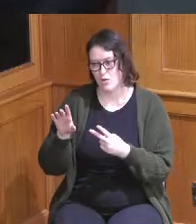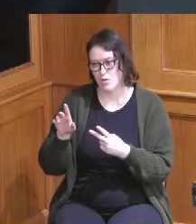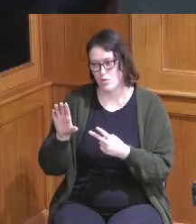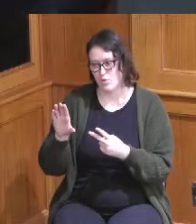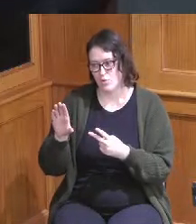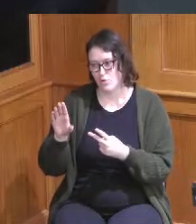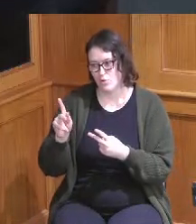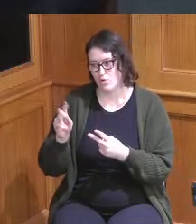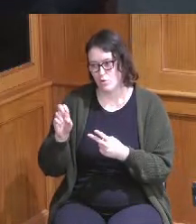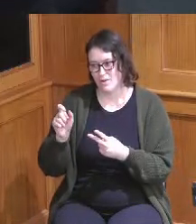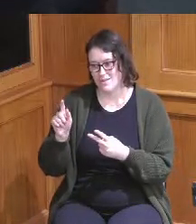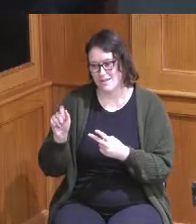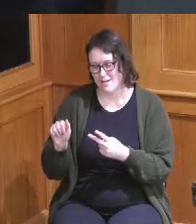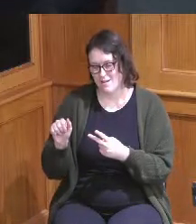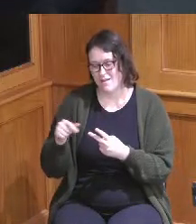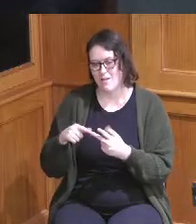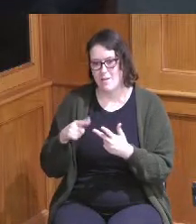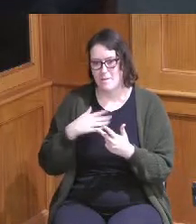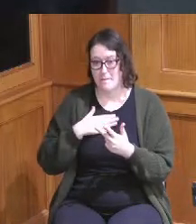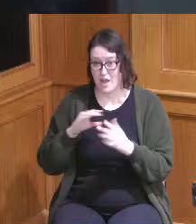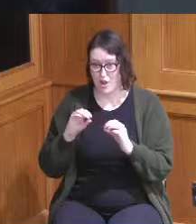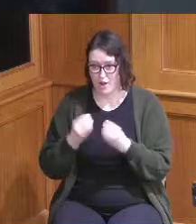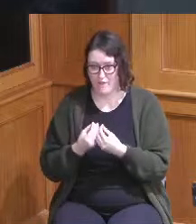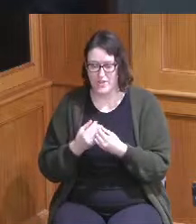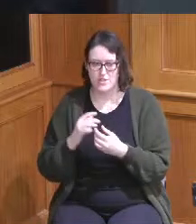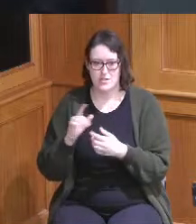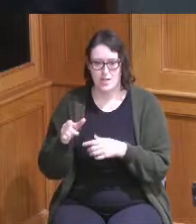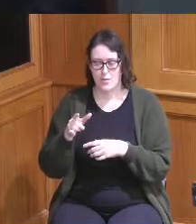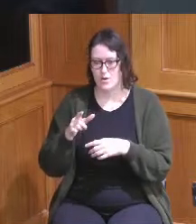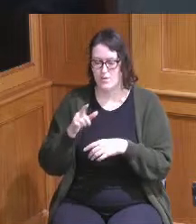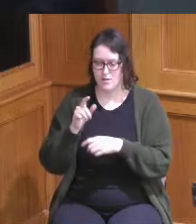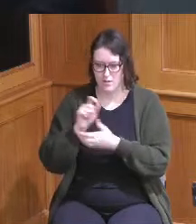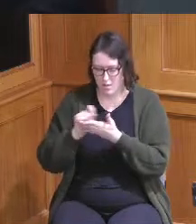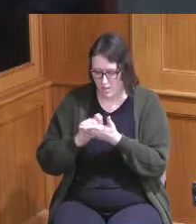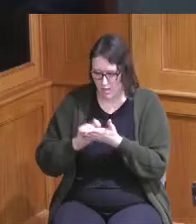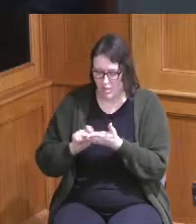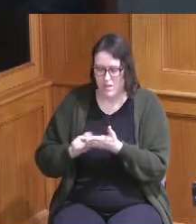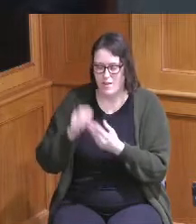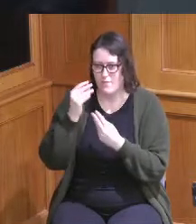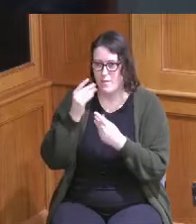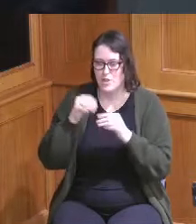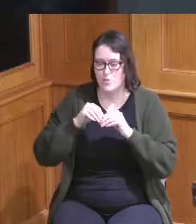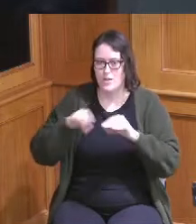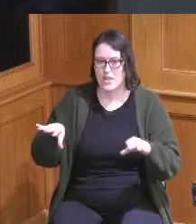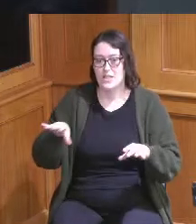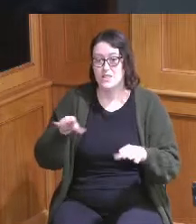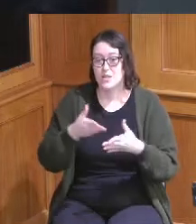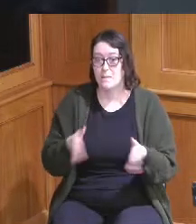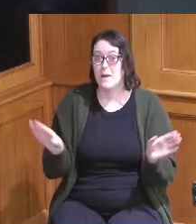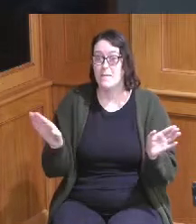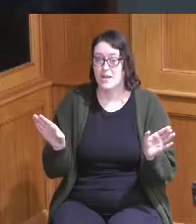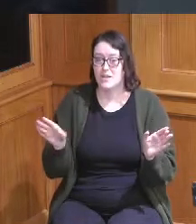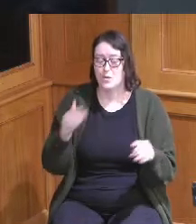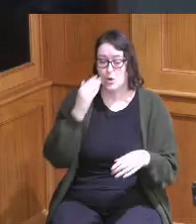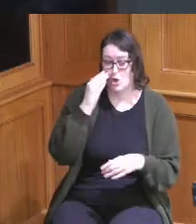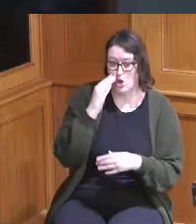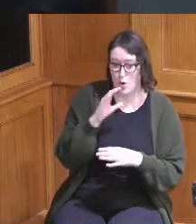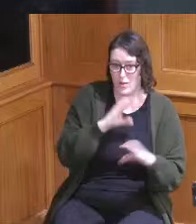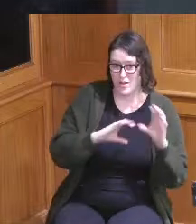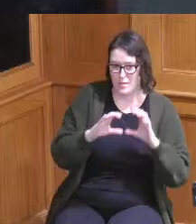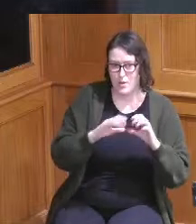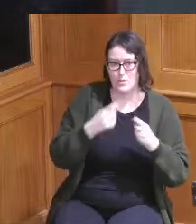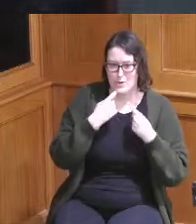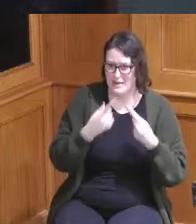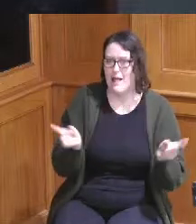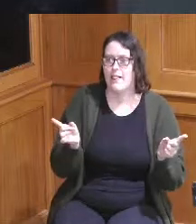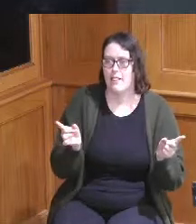and then my office started putting together press releases to put out to the public because we believe as soon as we know the chemical, let's release the name of the